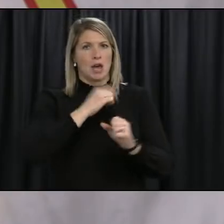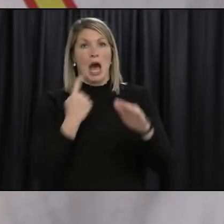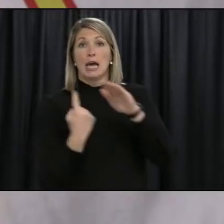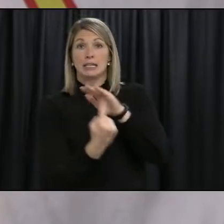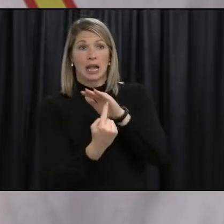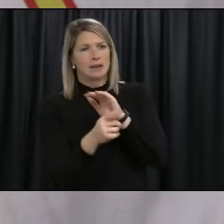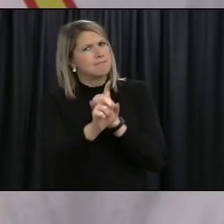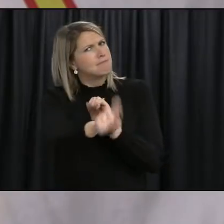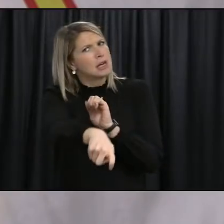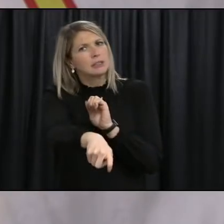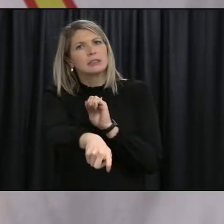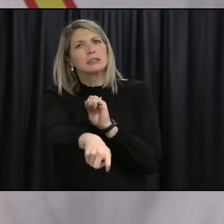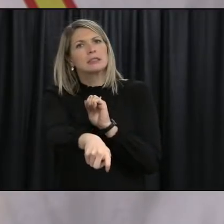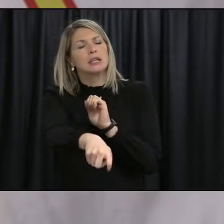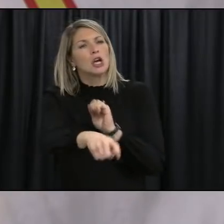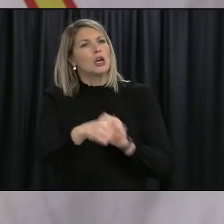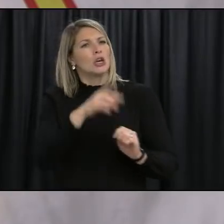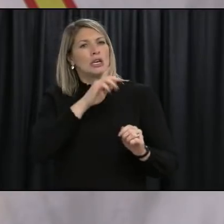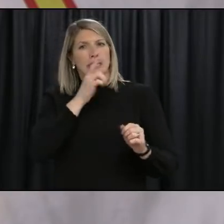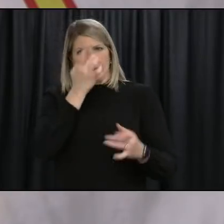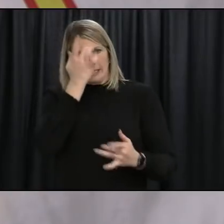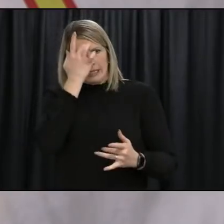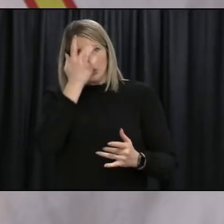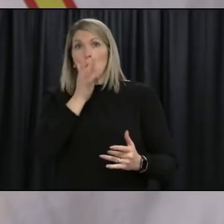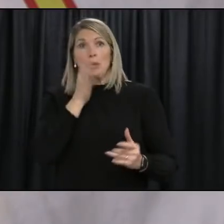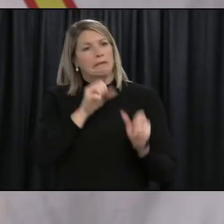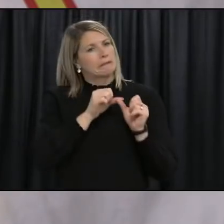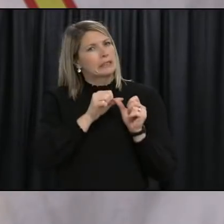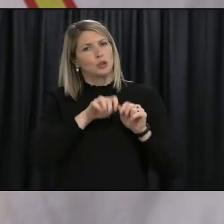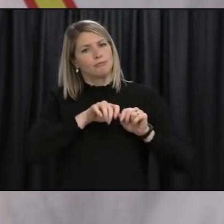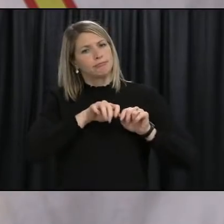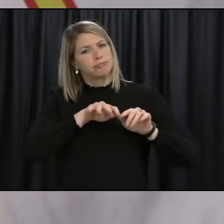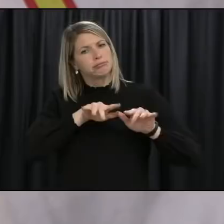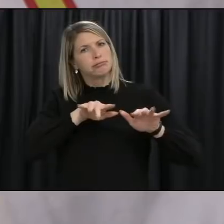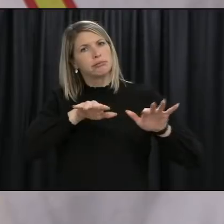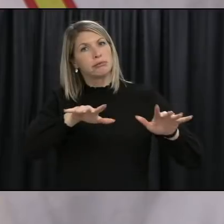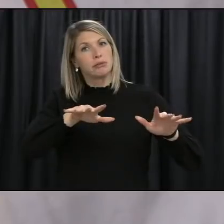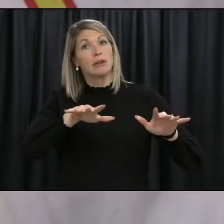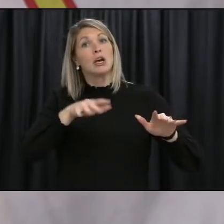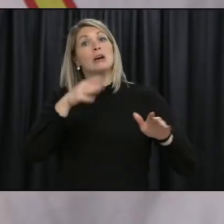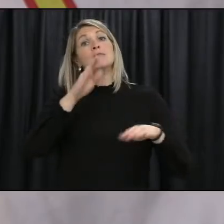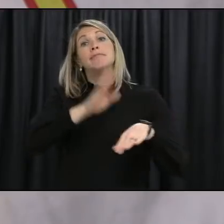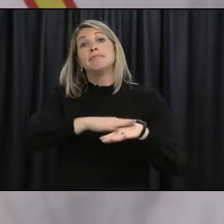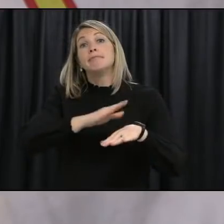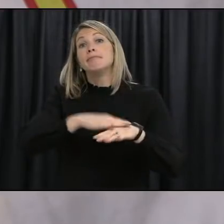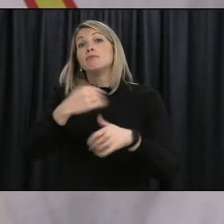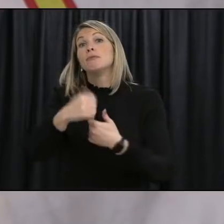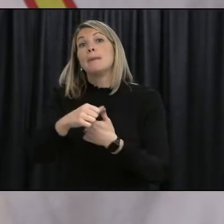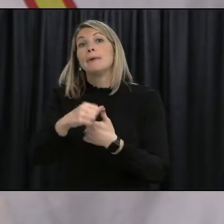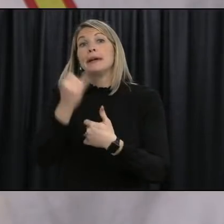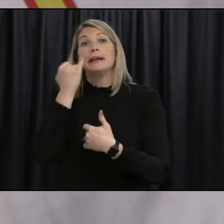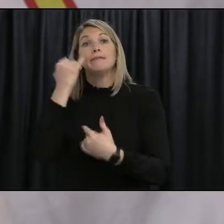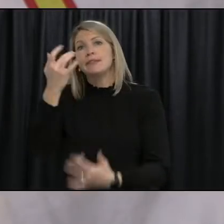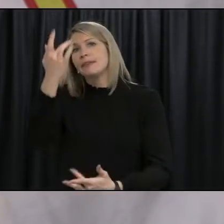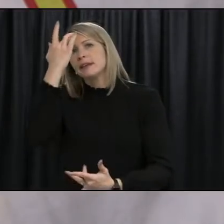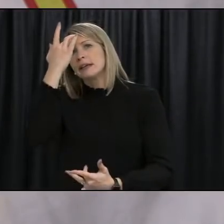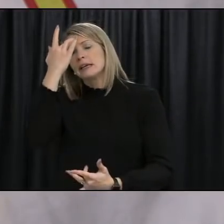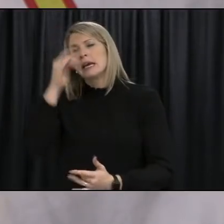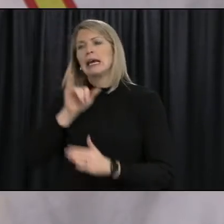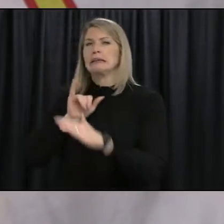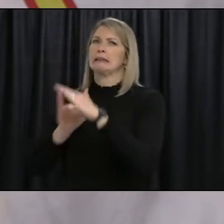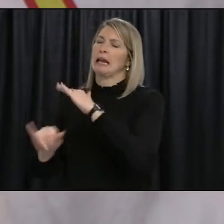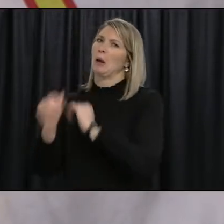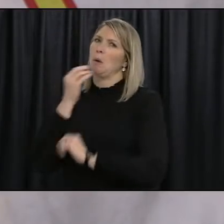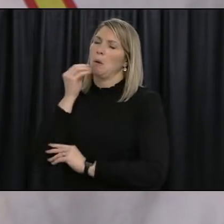well. Please maintain your physical distance from others and stay within the bubble of your closest family and friends as